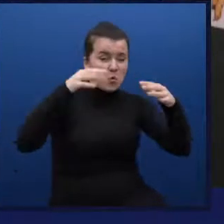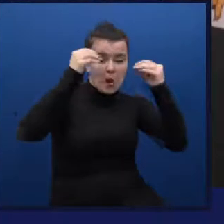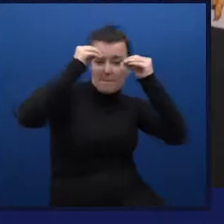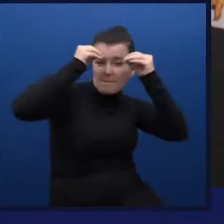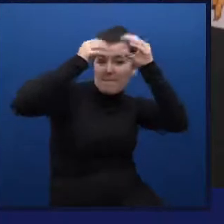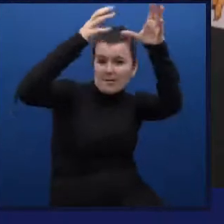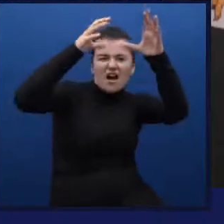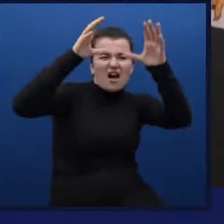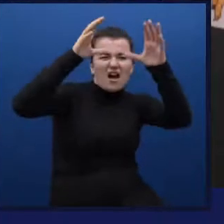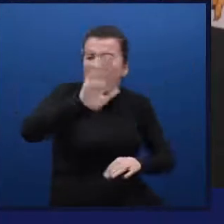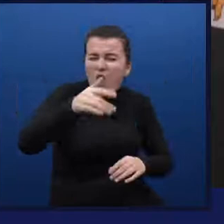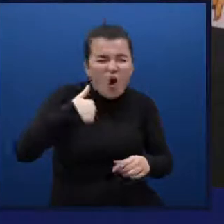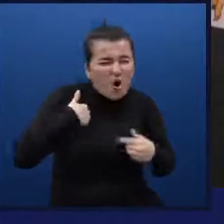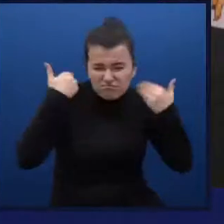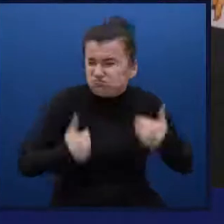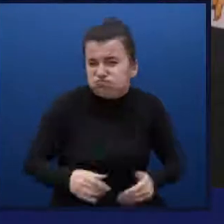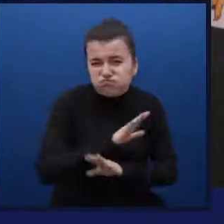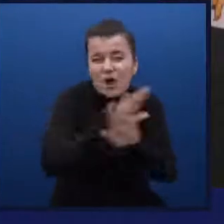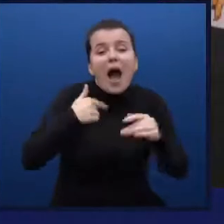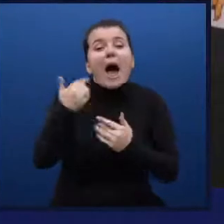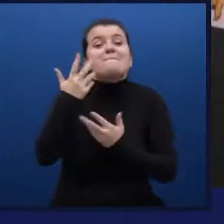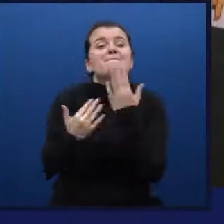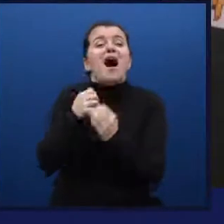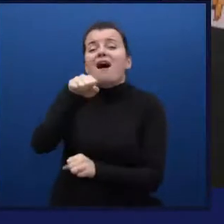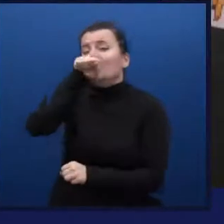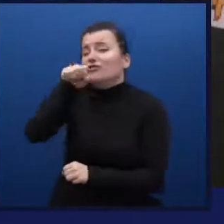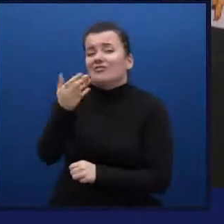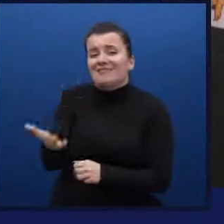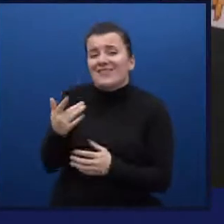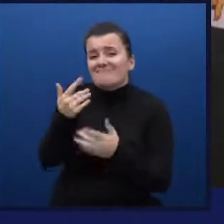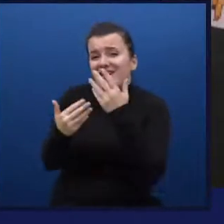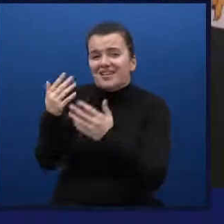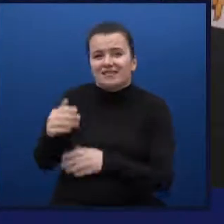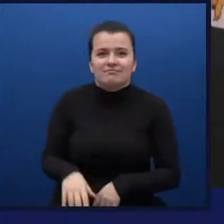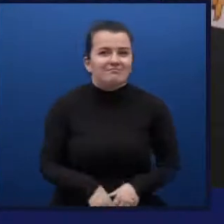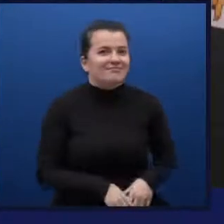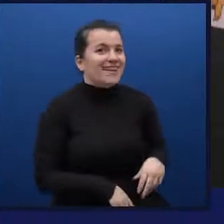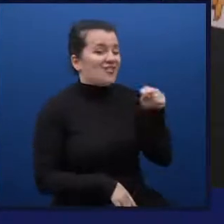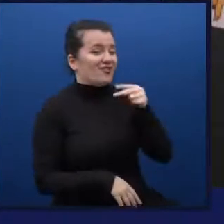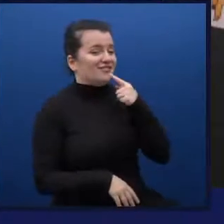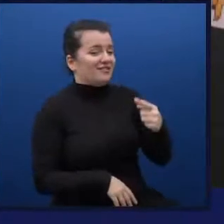like the math, right? And so I like understanding, I mean, how things work. Liking math is enough.